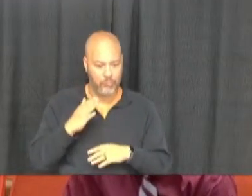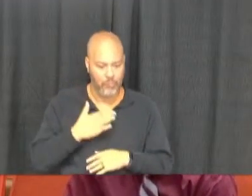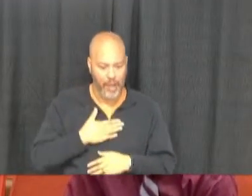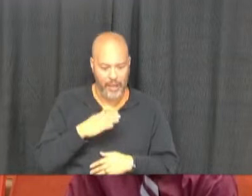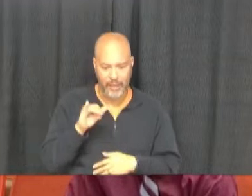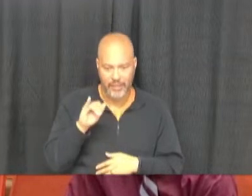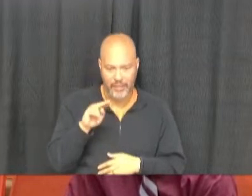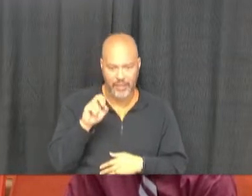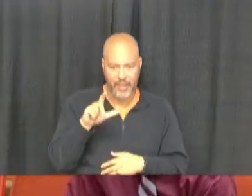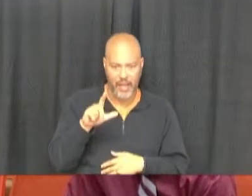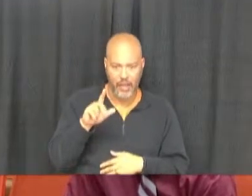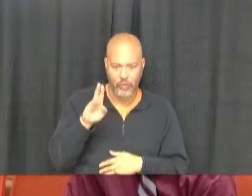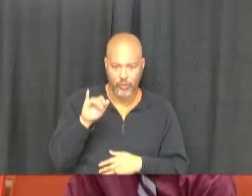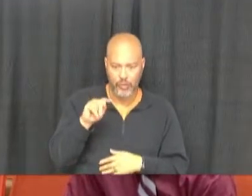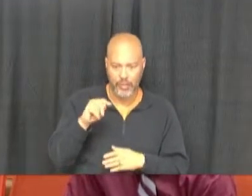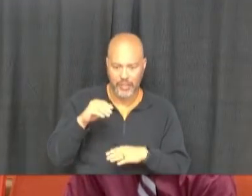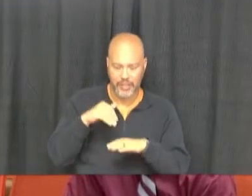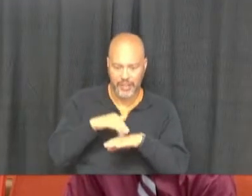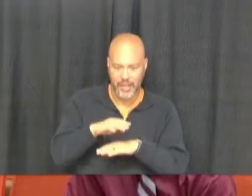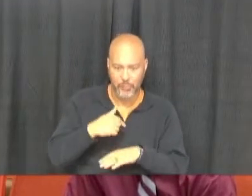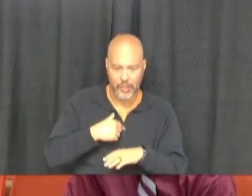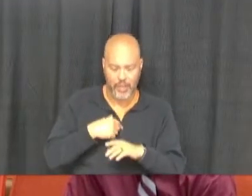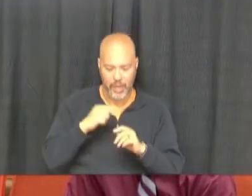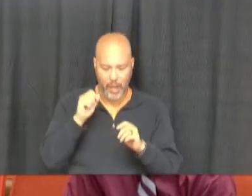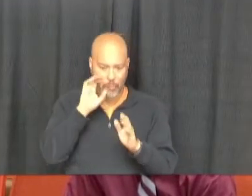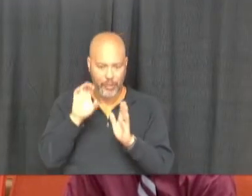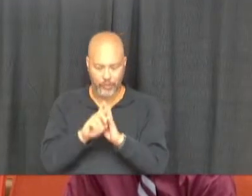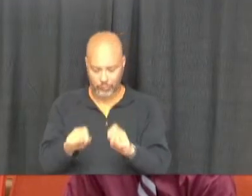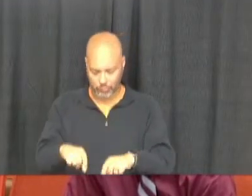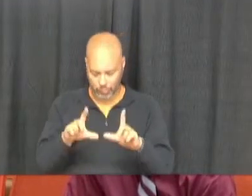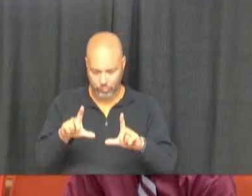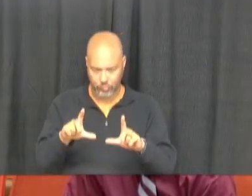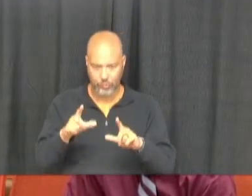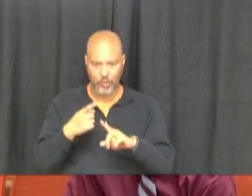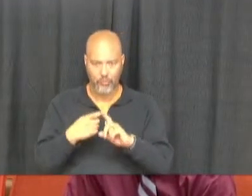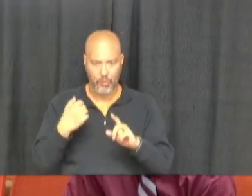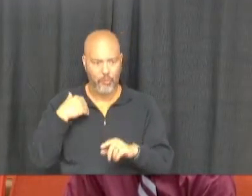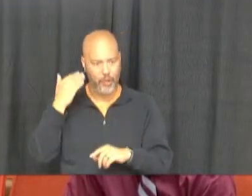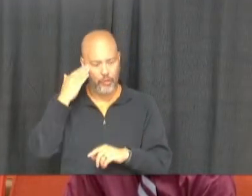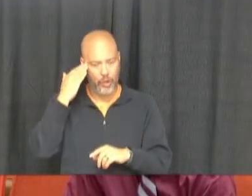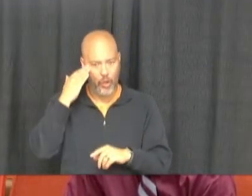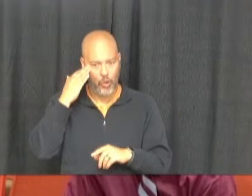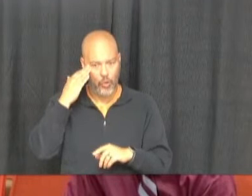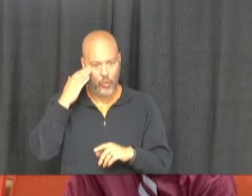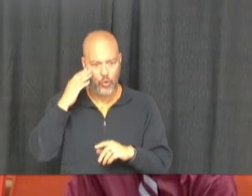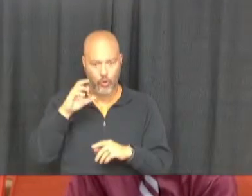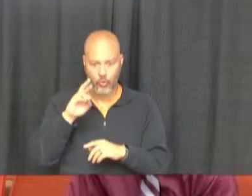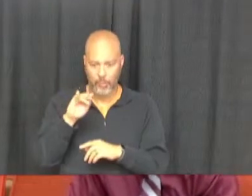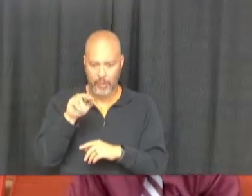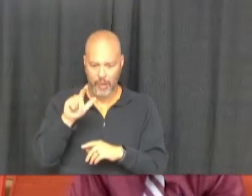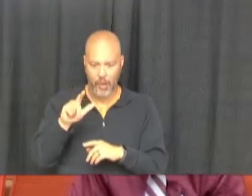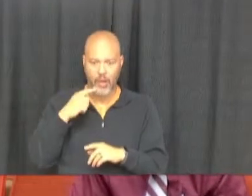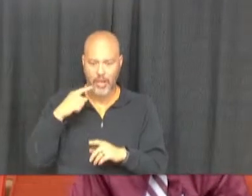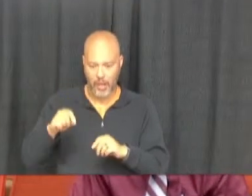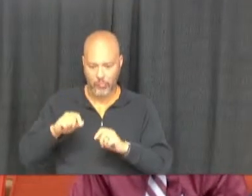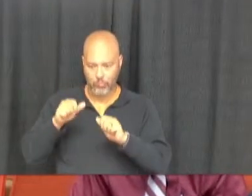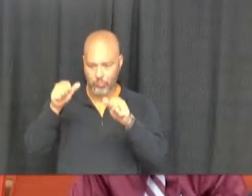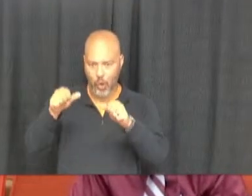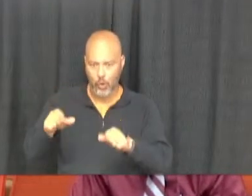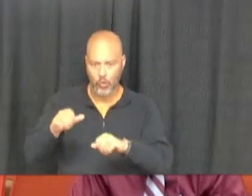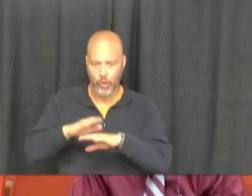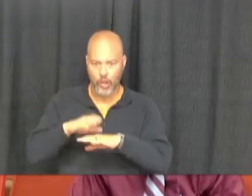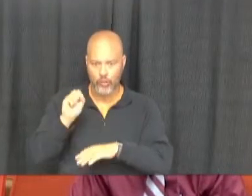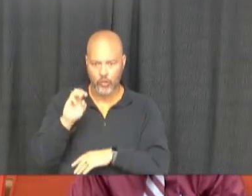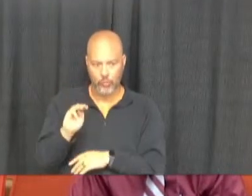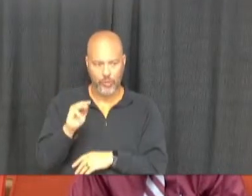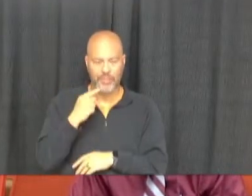unit investigator sent me a screenshot from a known criminal in this town, and he had posted on his social media,